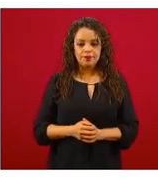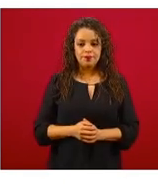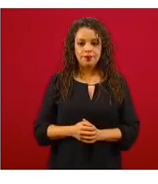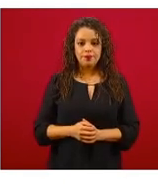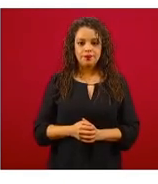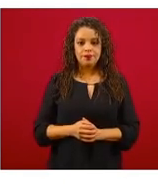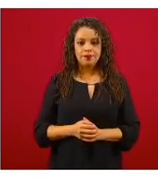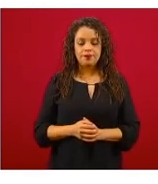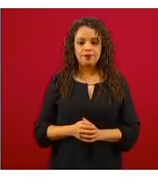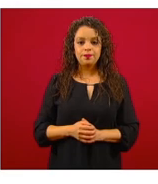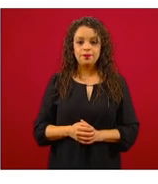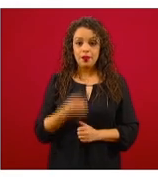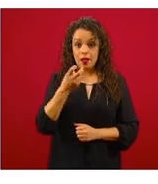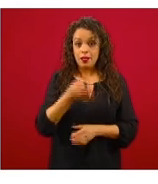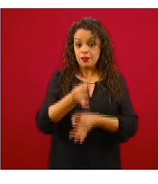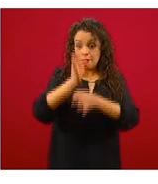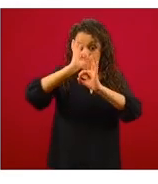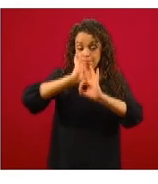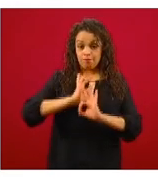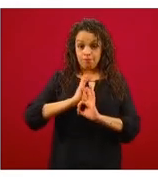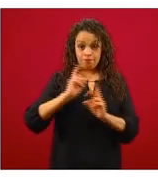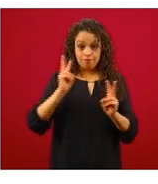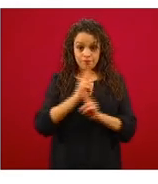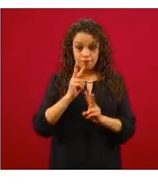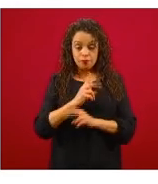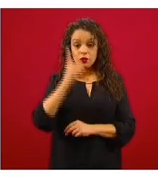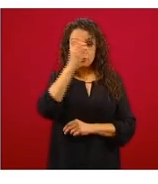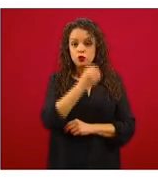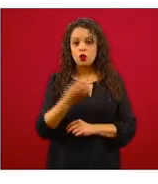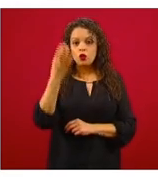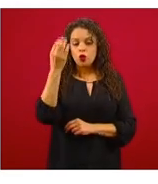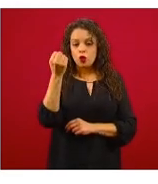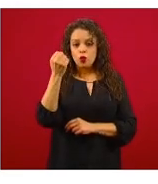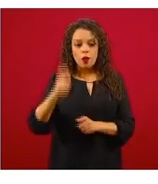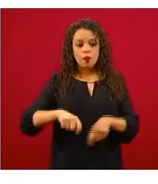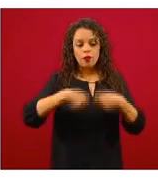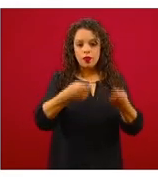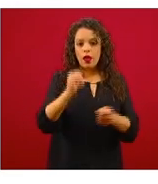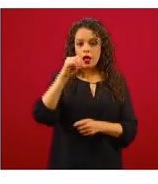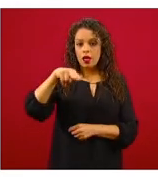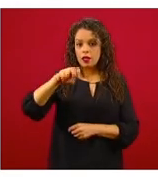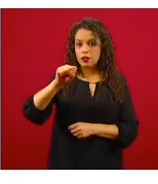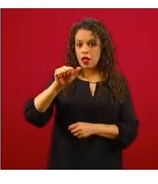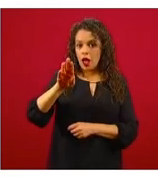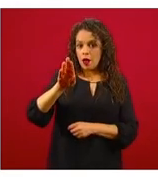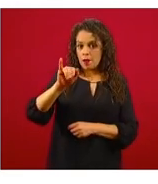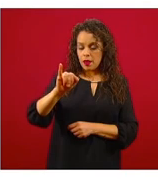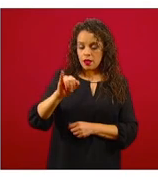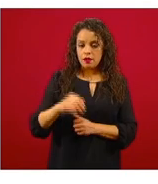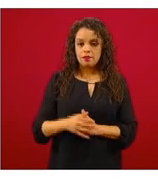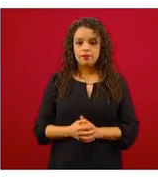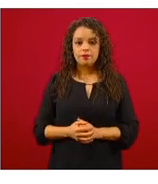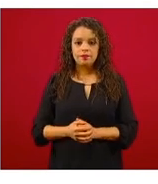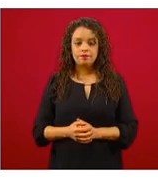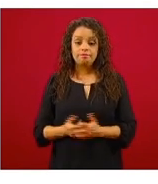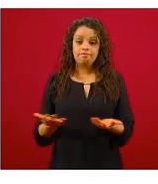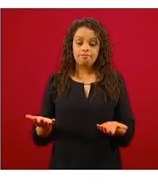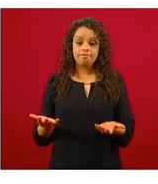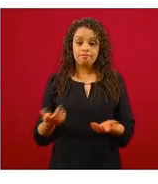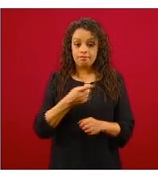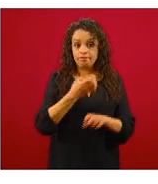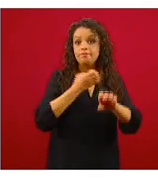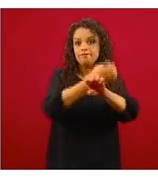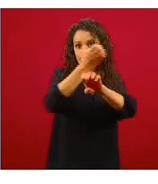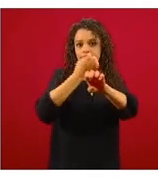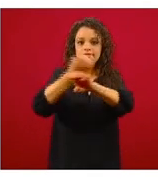month. Of those, 109 are for the Health Institute for Wellbeing, and that